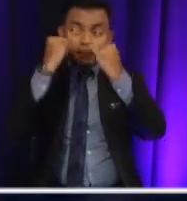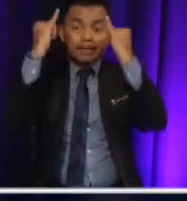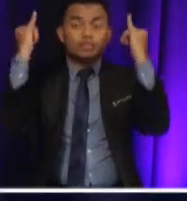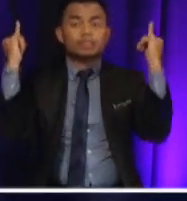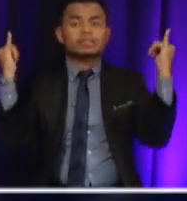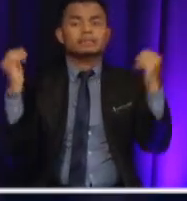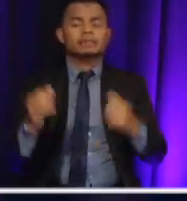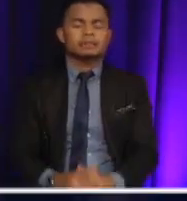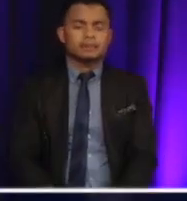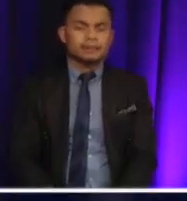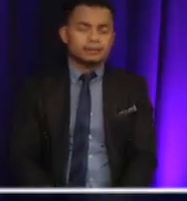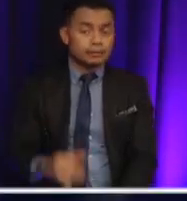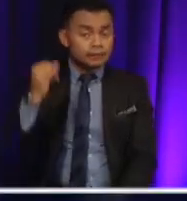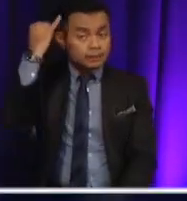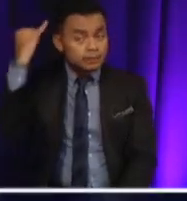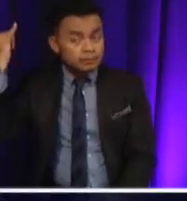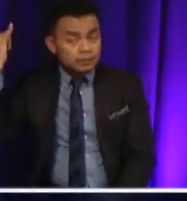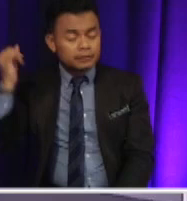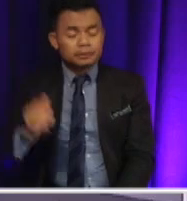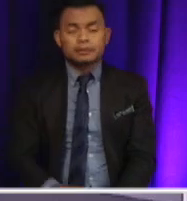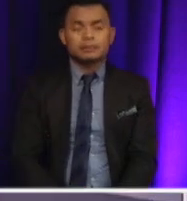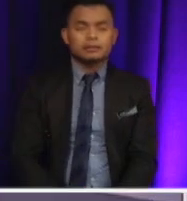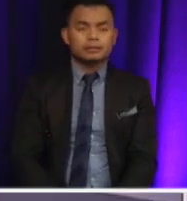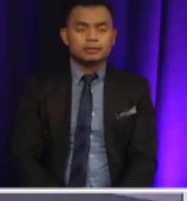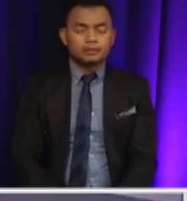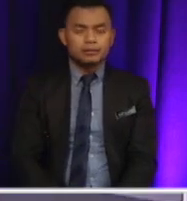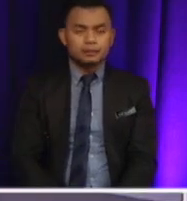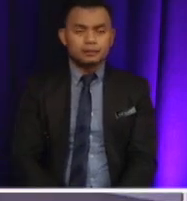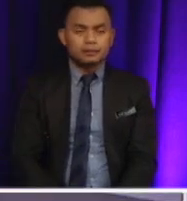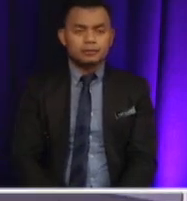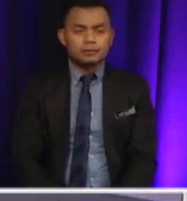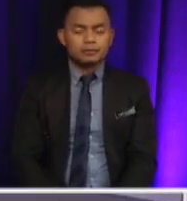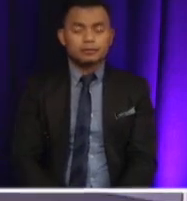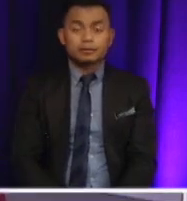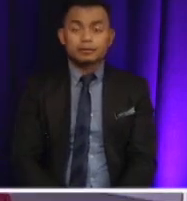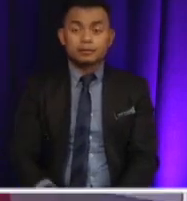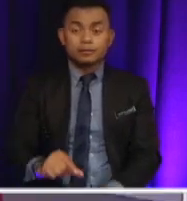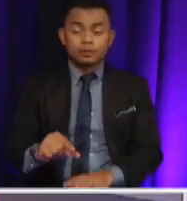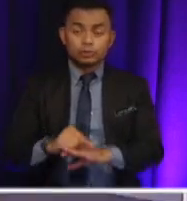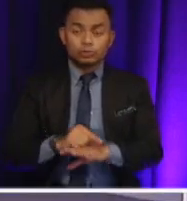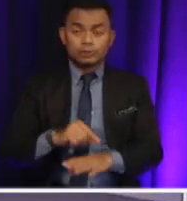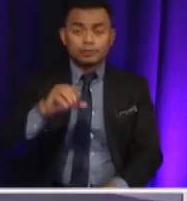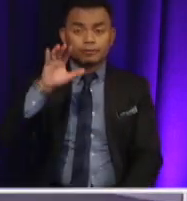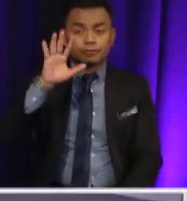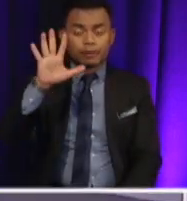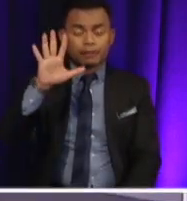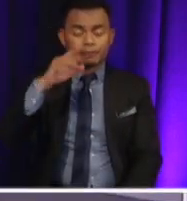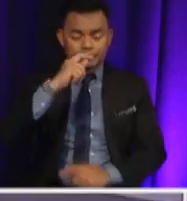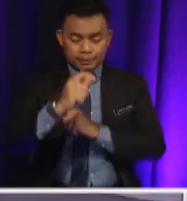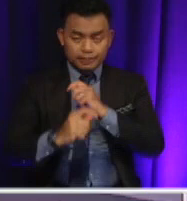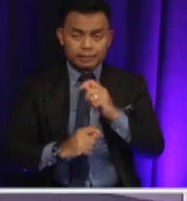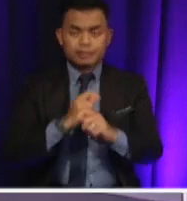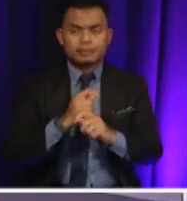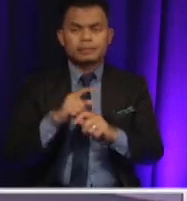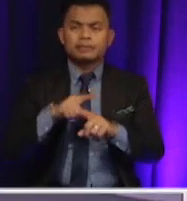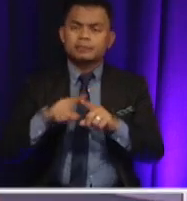imagine if you Yes. say thank Just you. imagine. You've used the stapler for, I don't know, 5 years. And suddenly it cannot be used anymore.